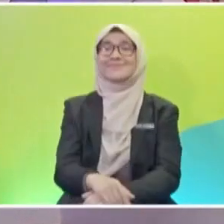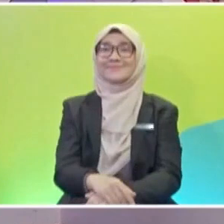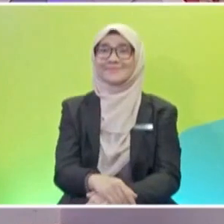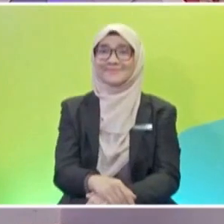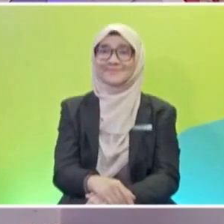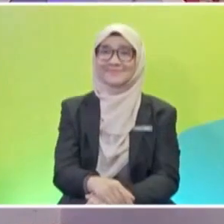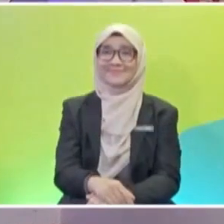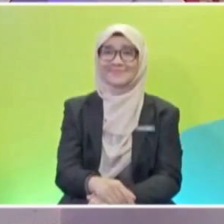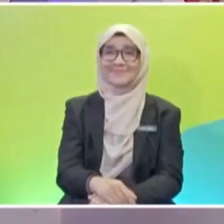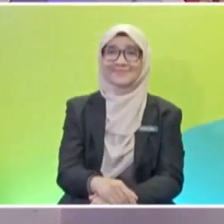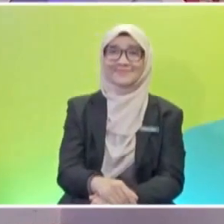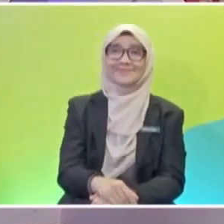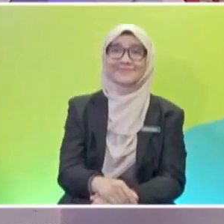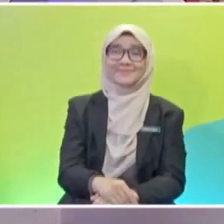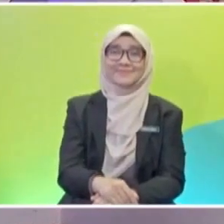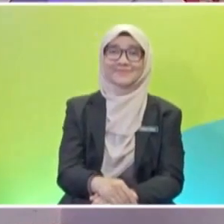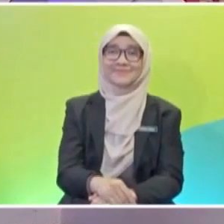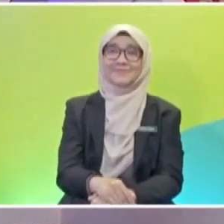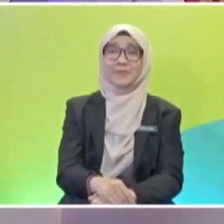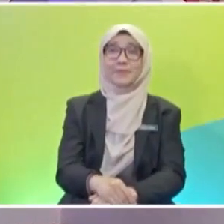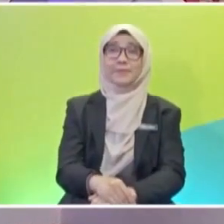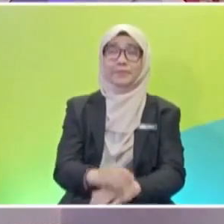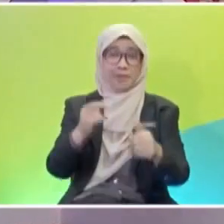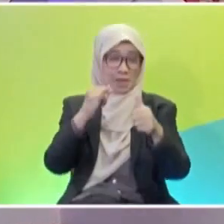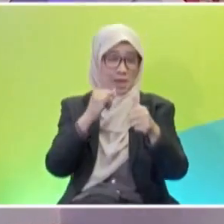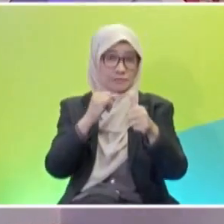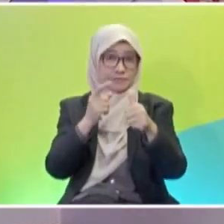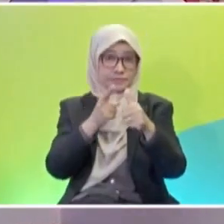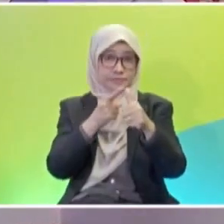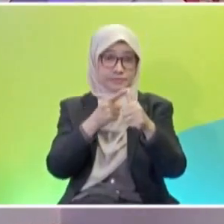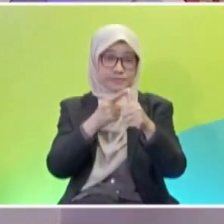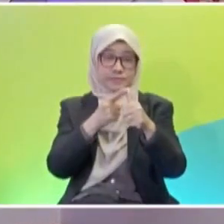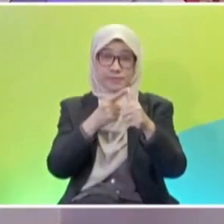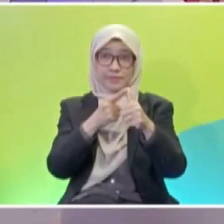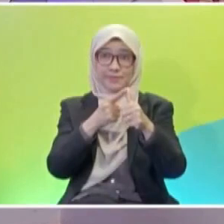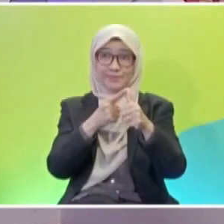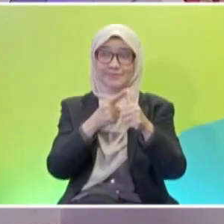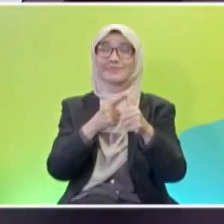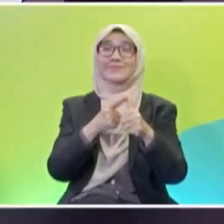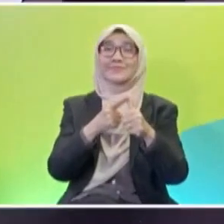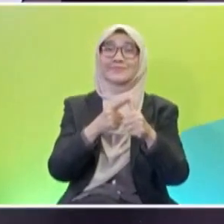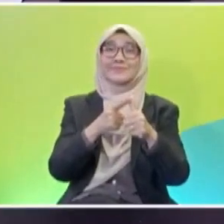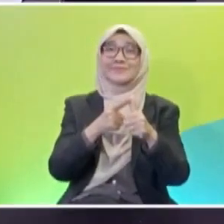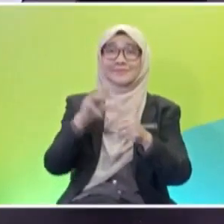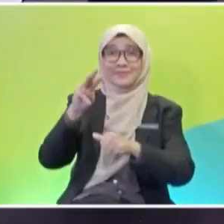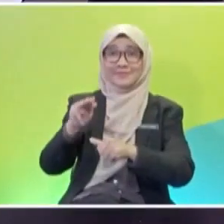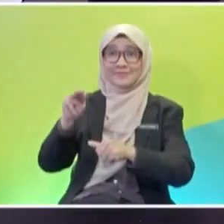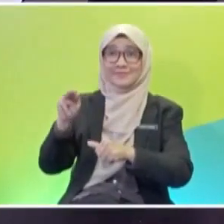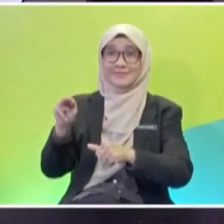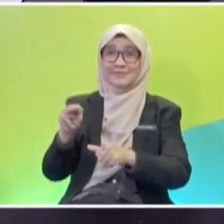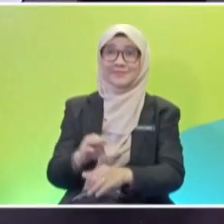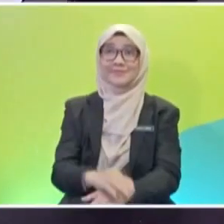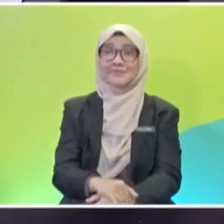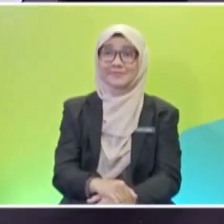first person to volunteer to respond. If not, I'm going to have to choose. Yes, okay? Who would like to volunteer? Right. Raise your